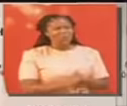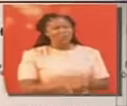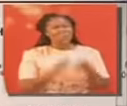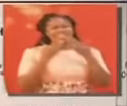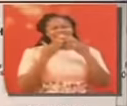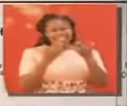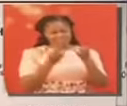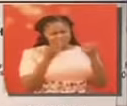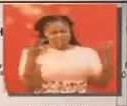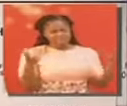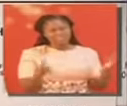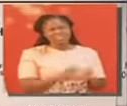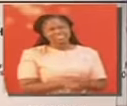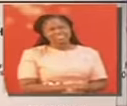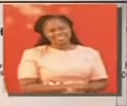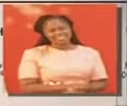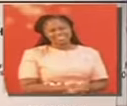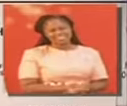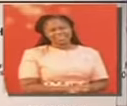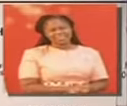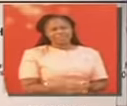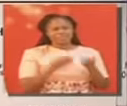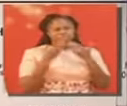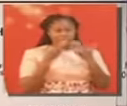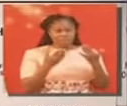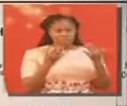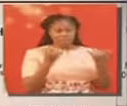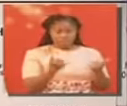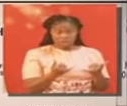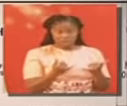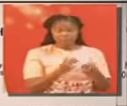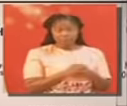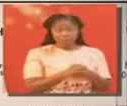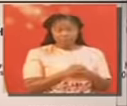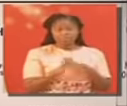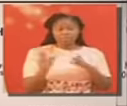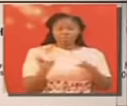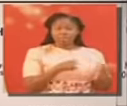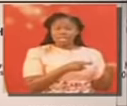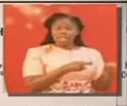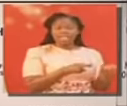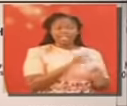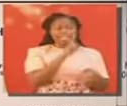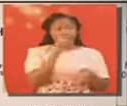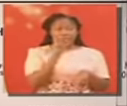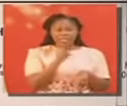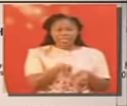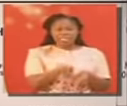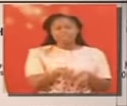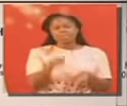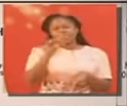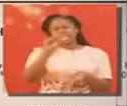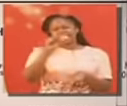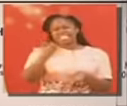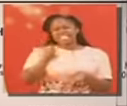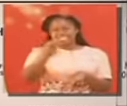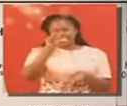much. Thank you, Minister. And now we are ready to take questions from AZP News,